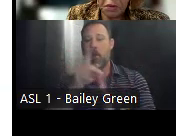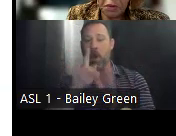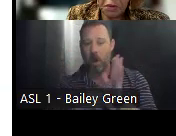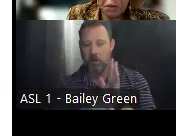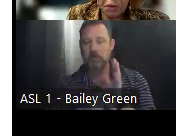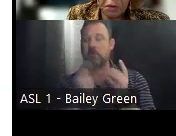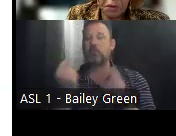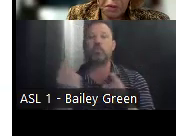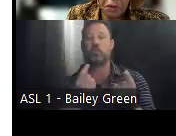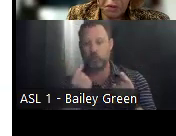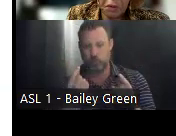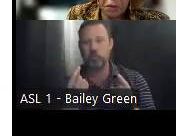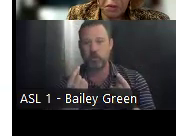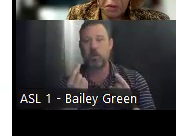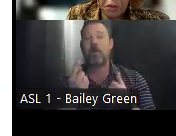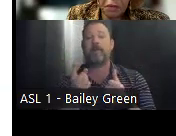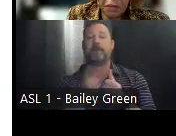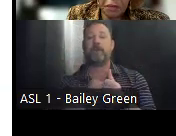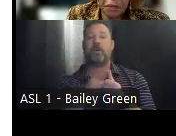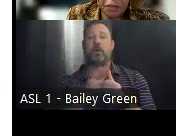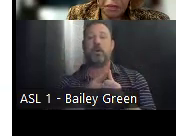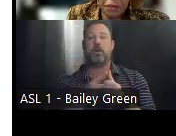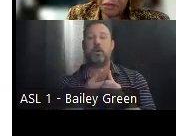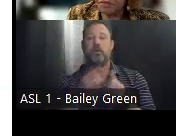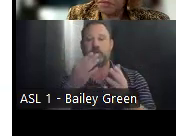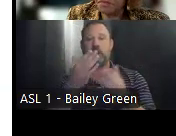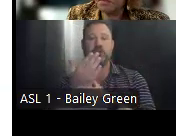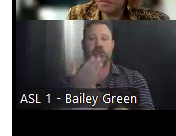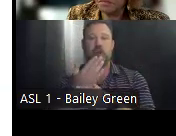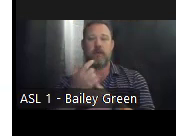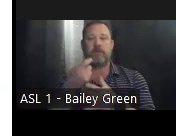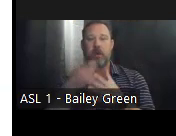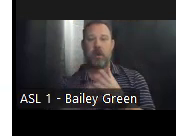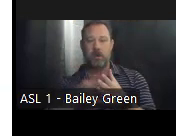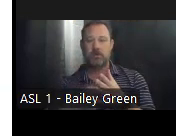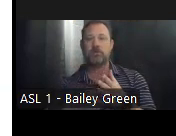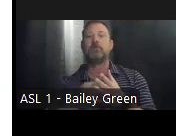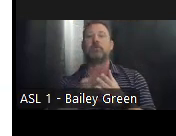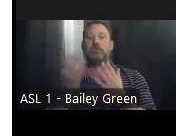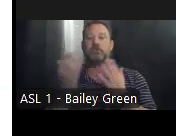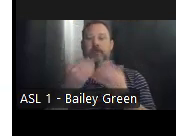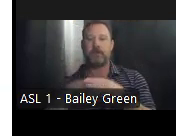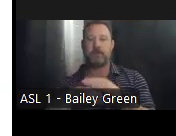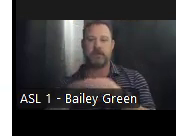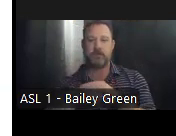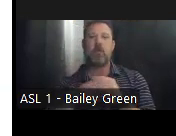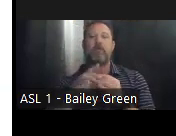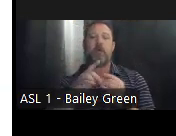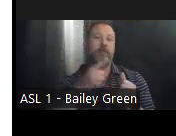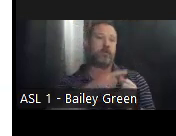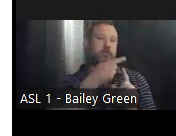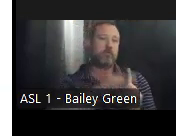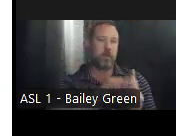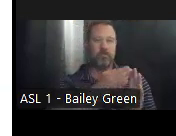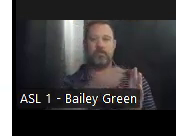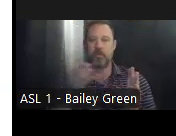policies do. The first one goes towards share of cost and making sure that services are accessible from the first of the month for individuals with share